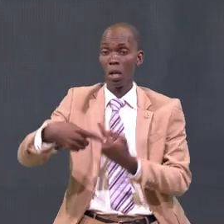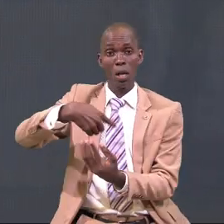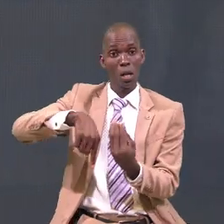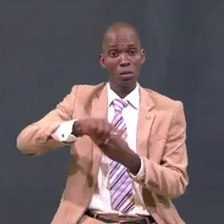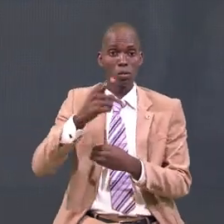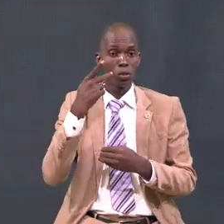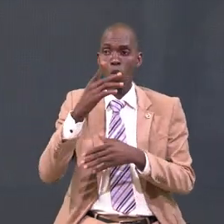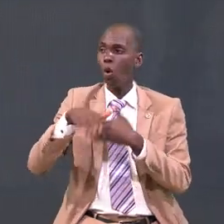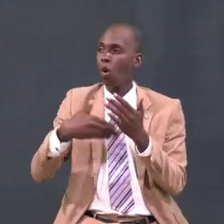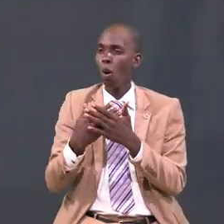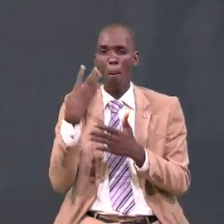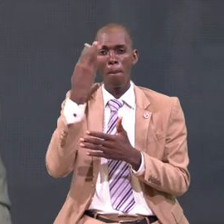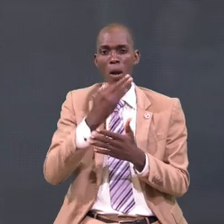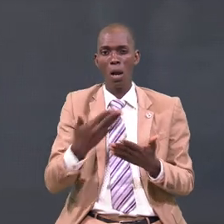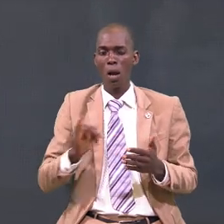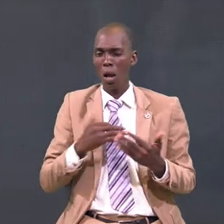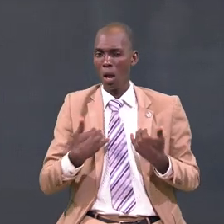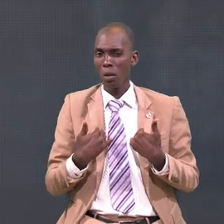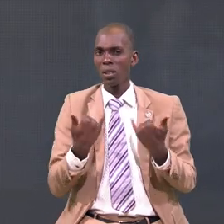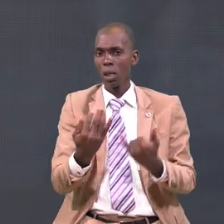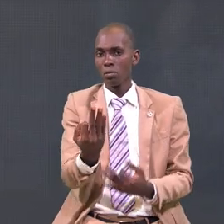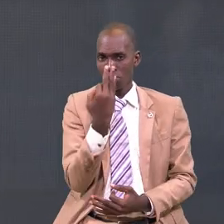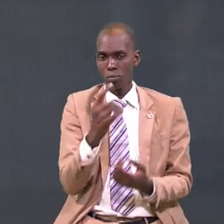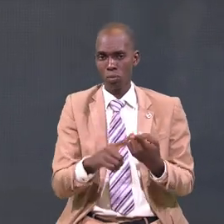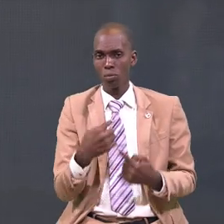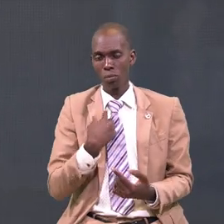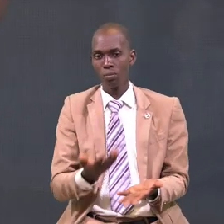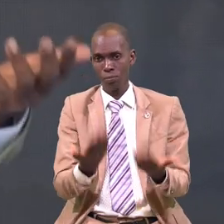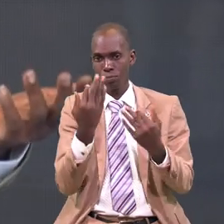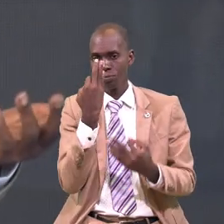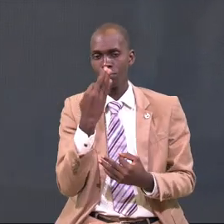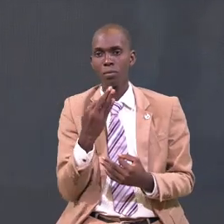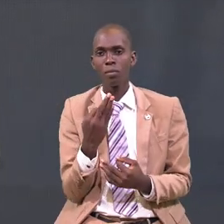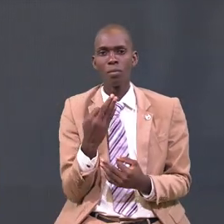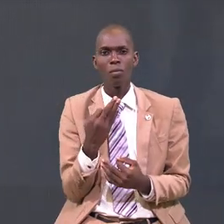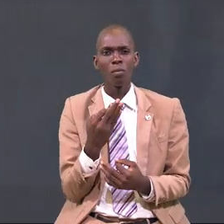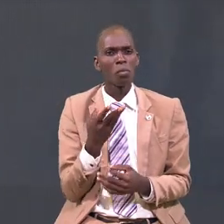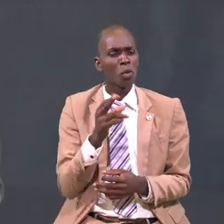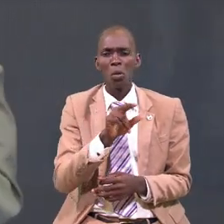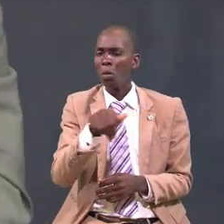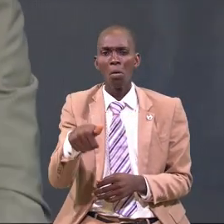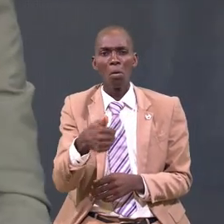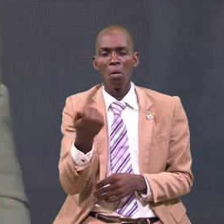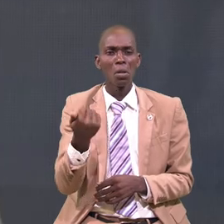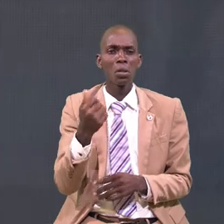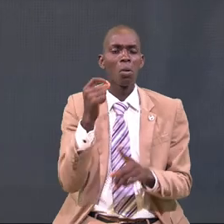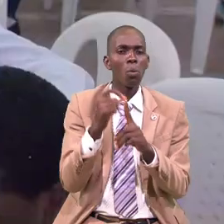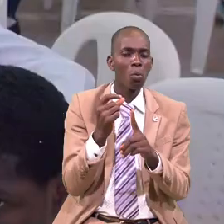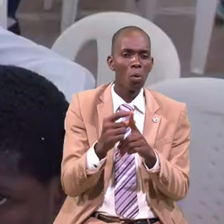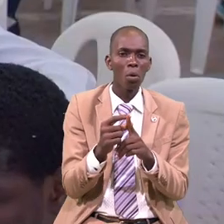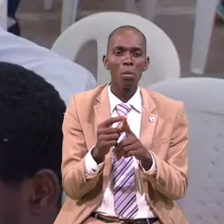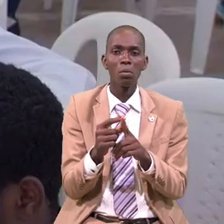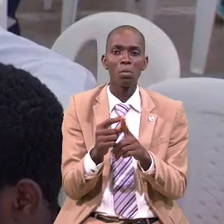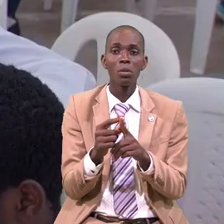have. Now, preach to me. There's no other message, my friend. The